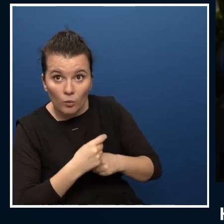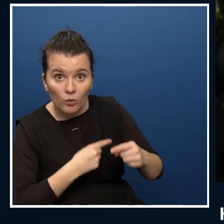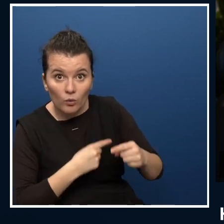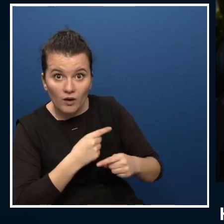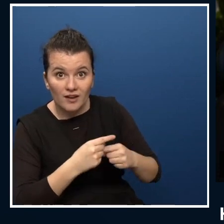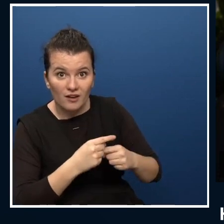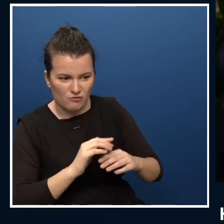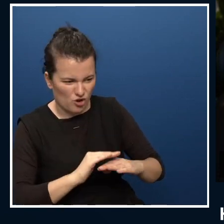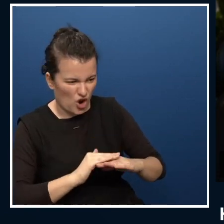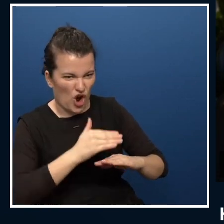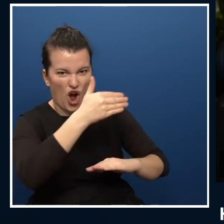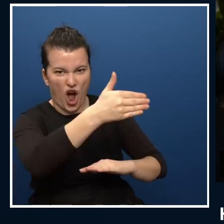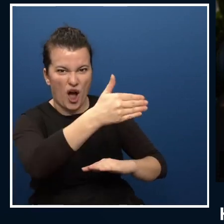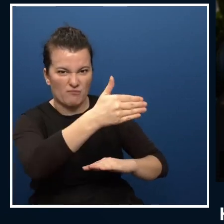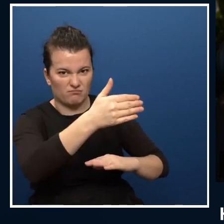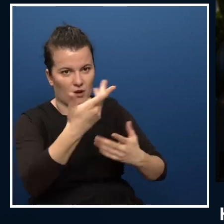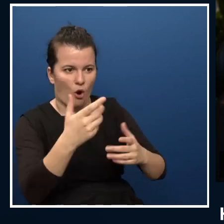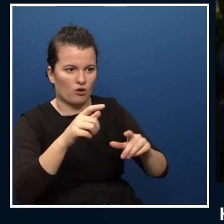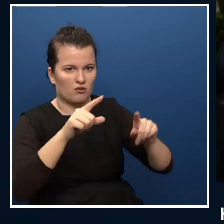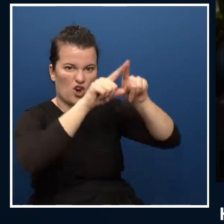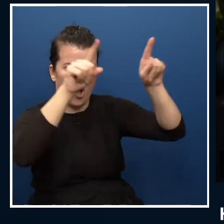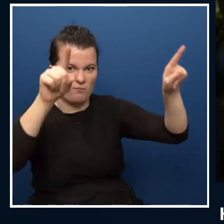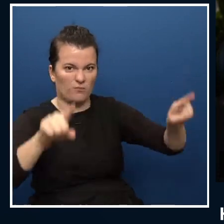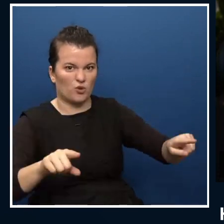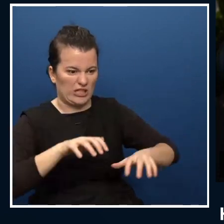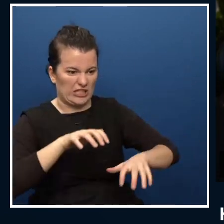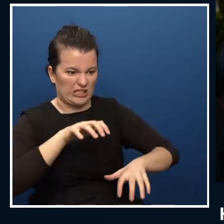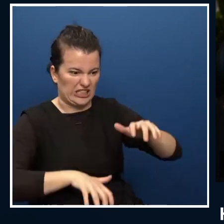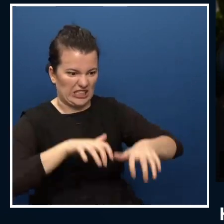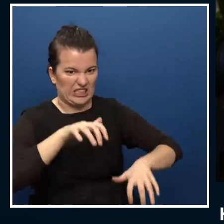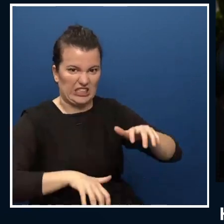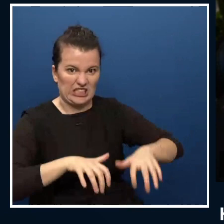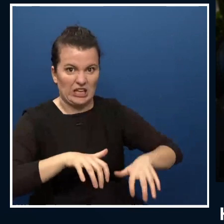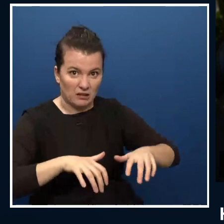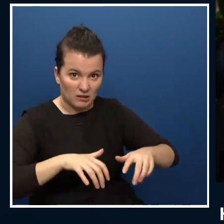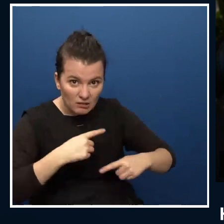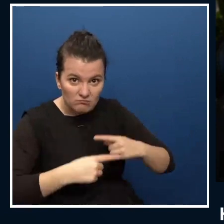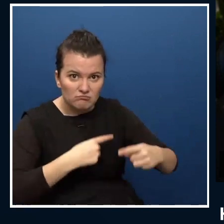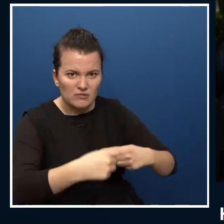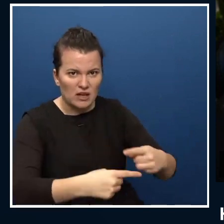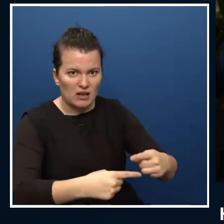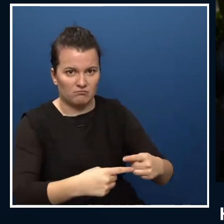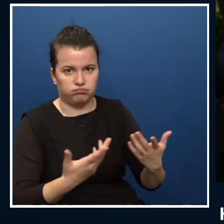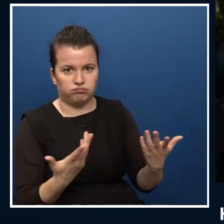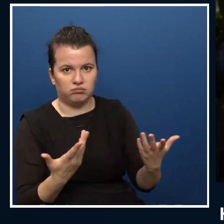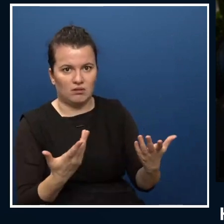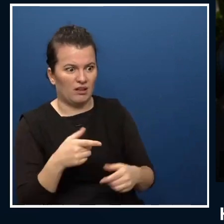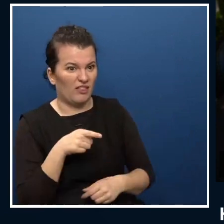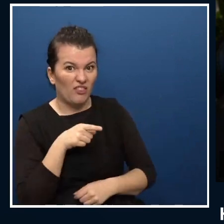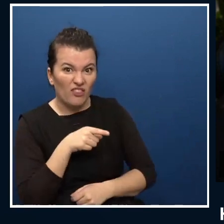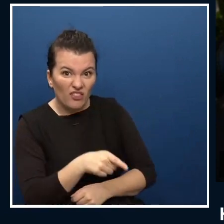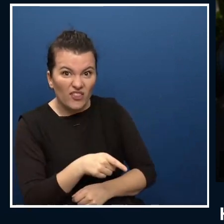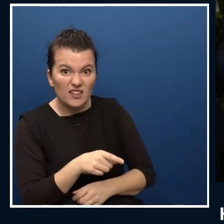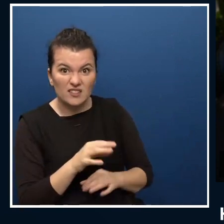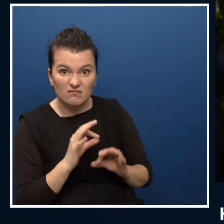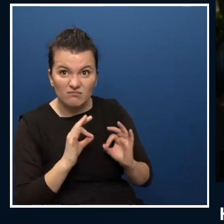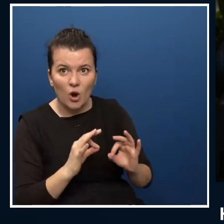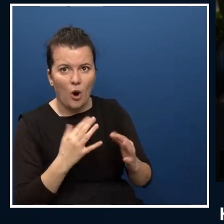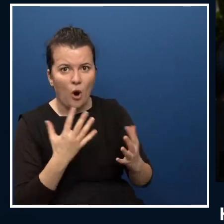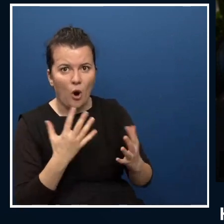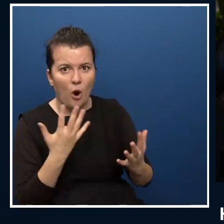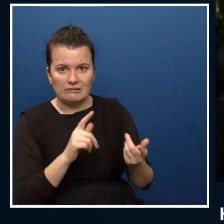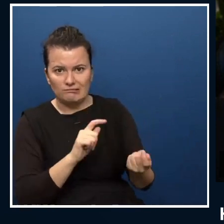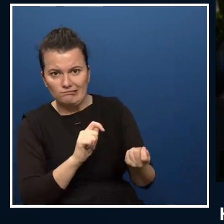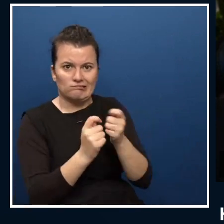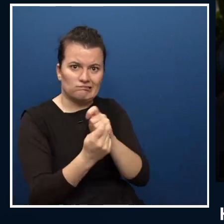We should probably do something about that, right? It's the very definition of lift and shift, isn't it? Yeah,